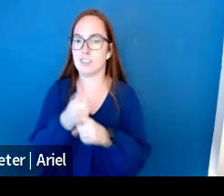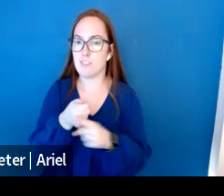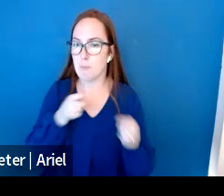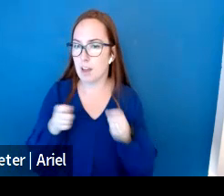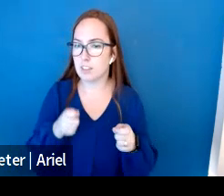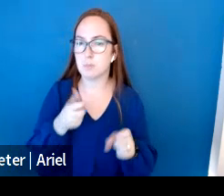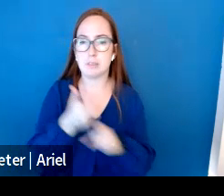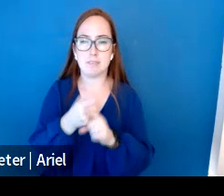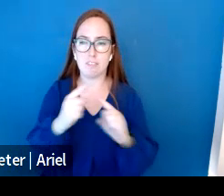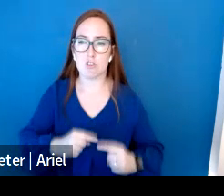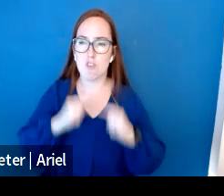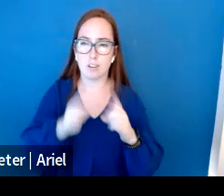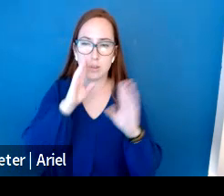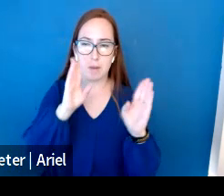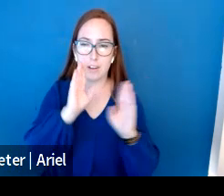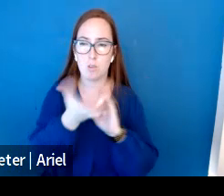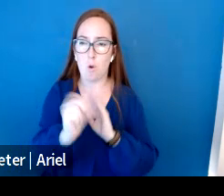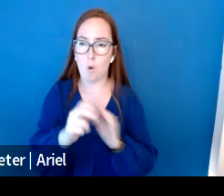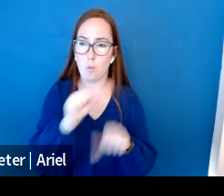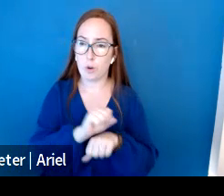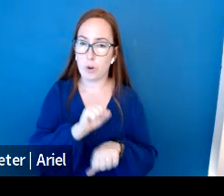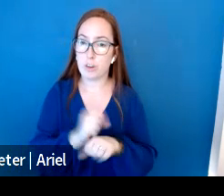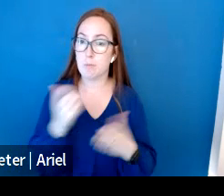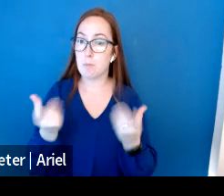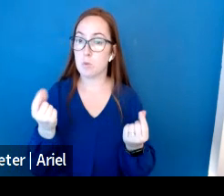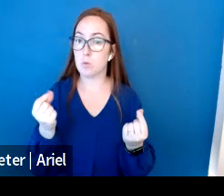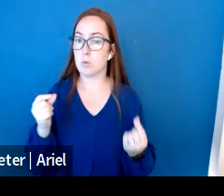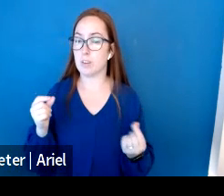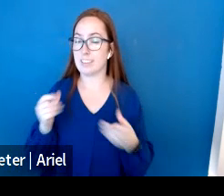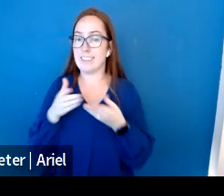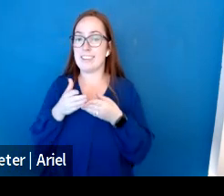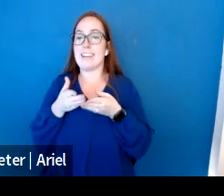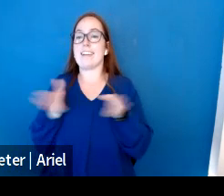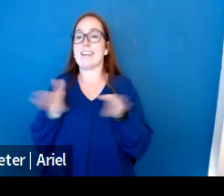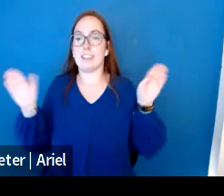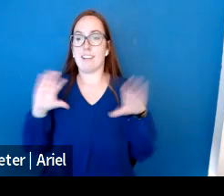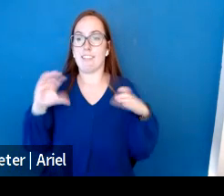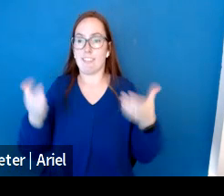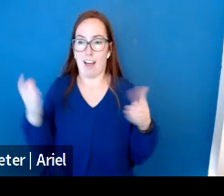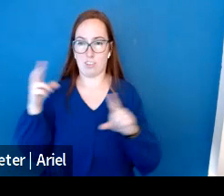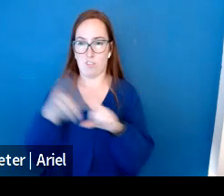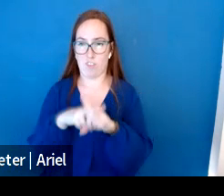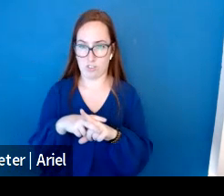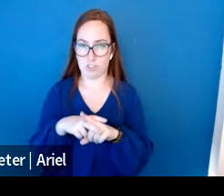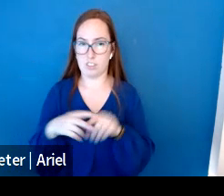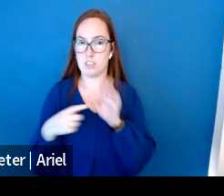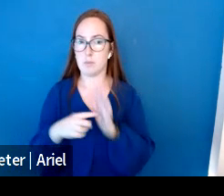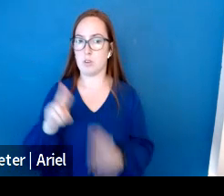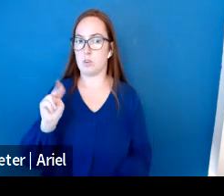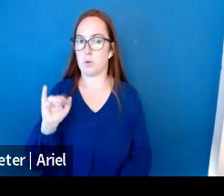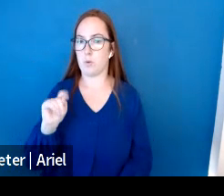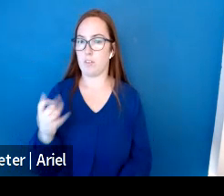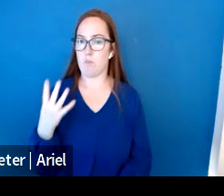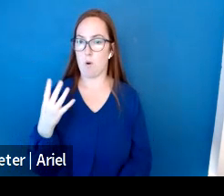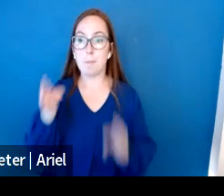work, we may want to use a class-wide intervention that, like Unit 4, pay attention to your work, with all